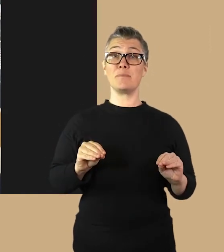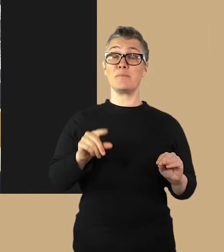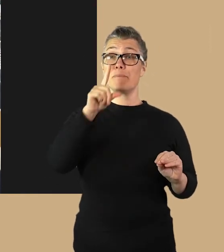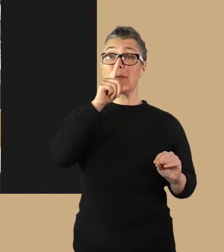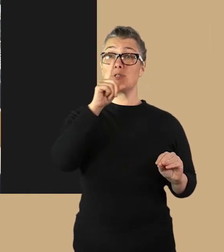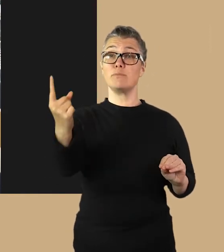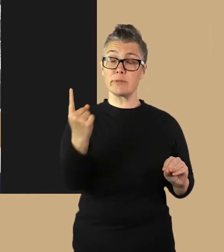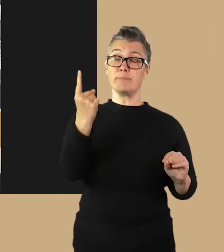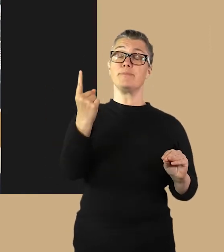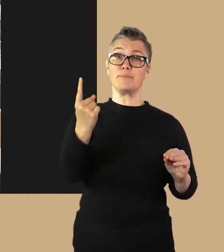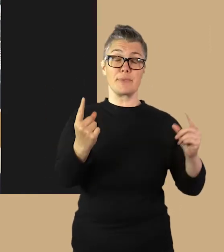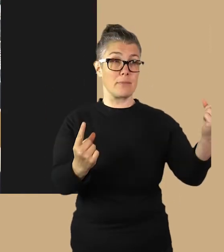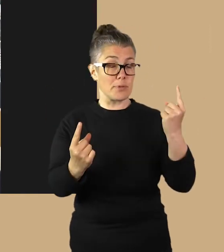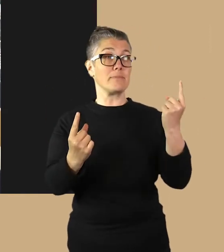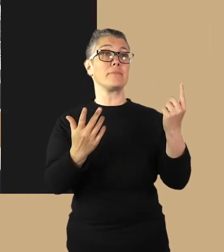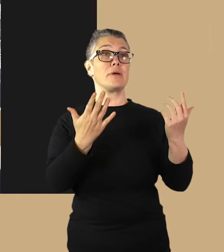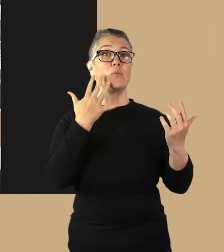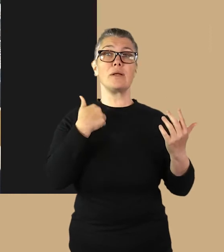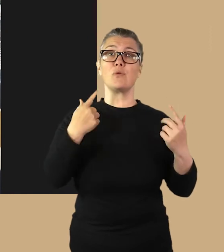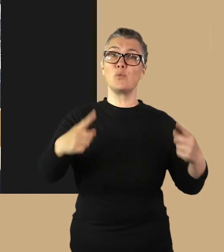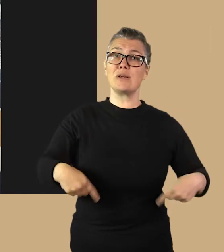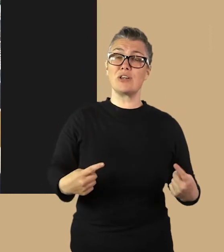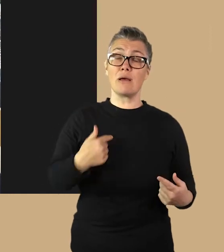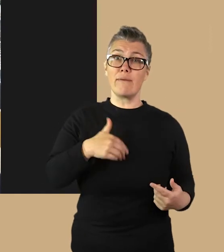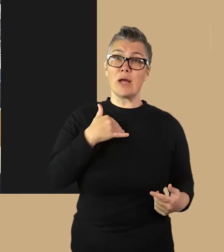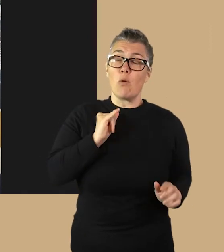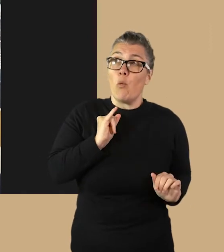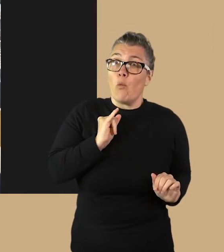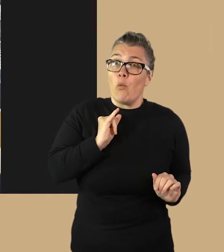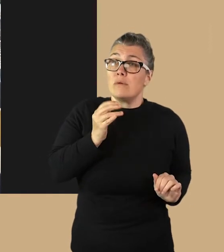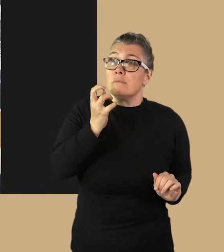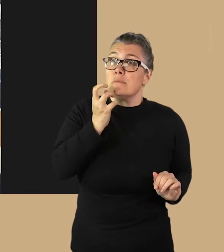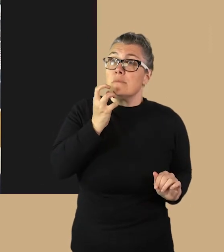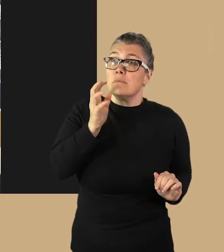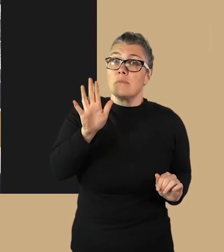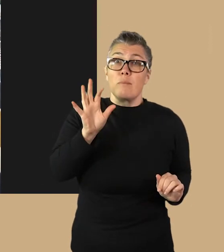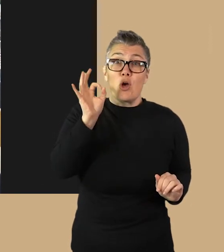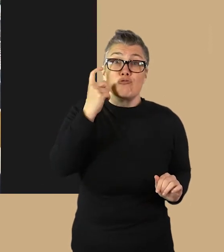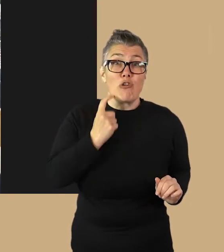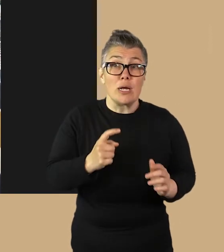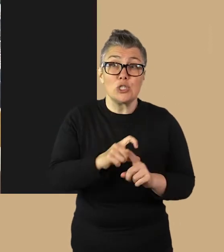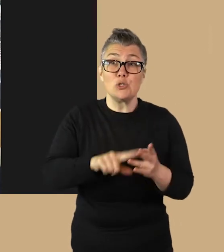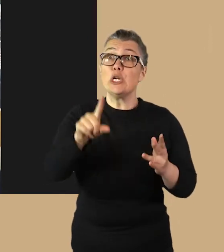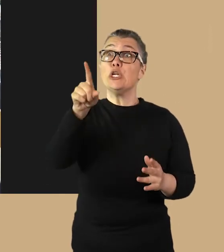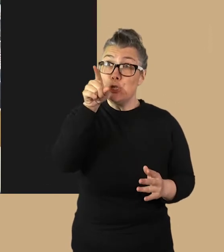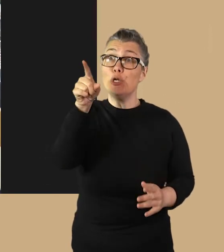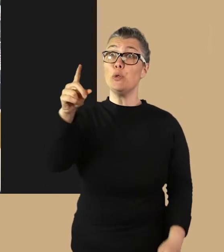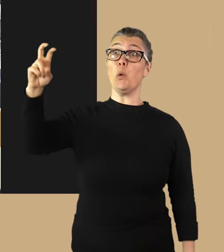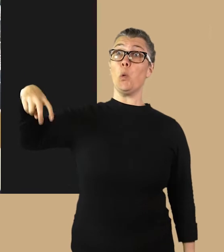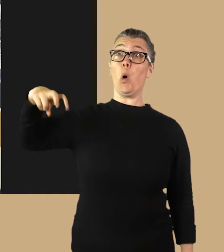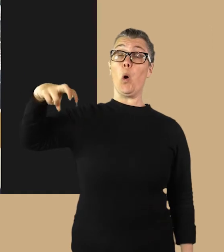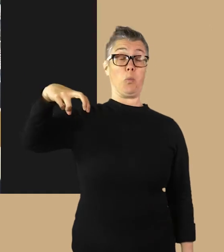keep running into me when I was in a wheelchair. And I felt so bad whenever I ran into someone's shin. I wasn't trying to do it. You just walked